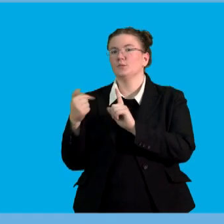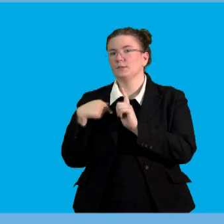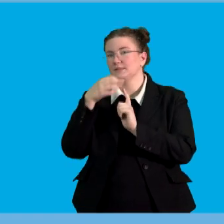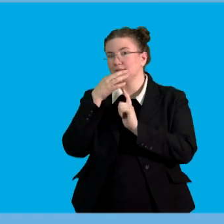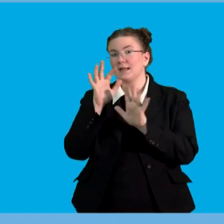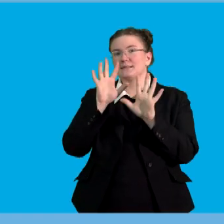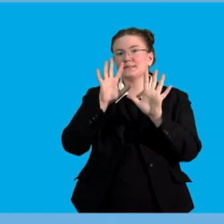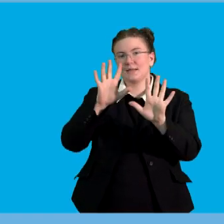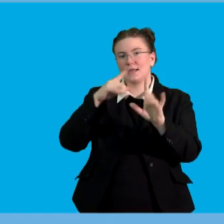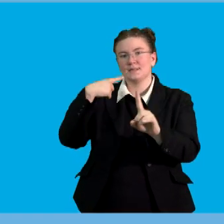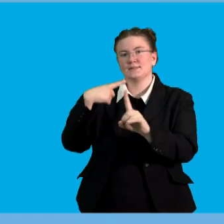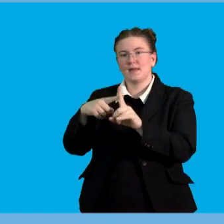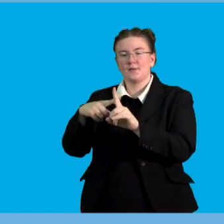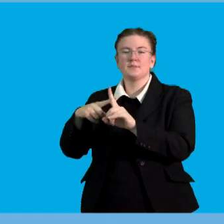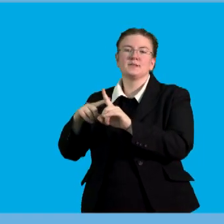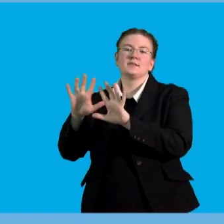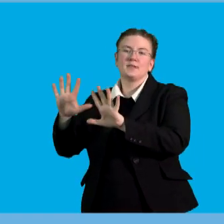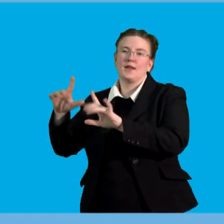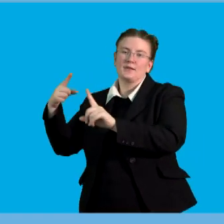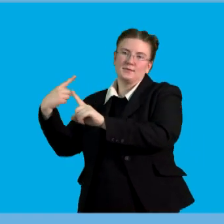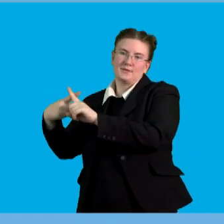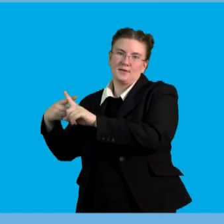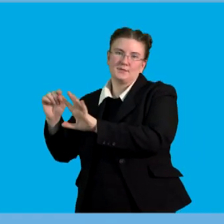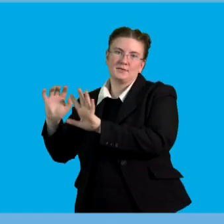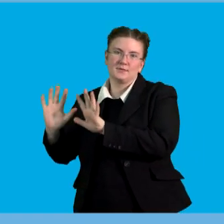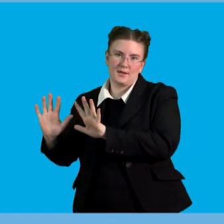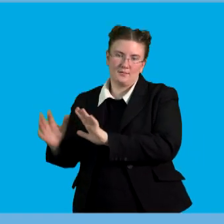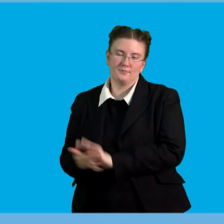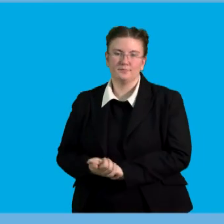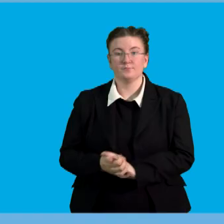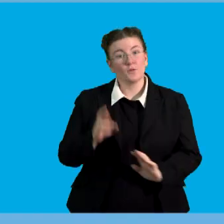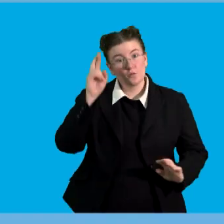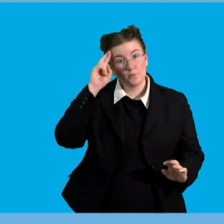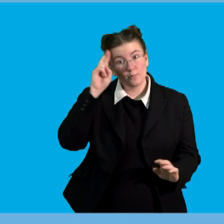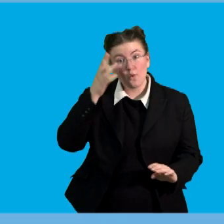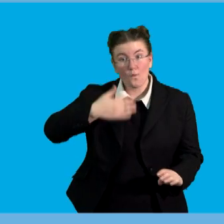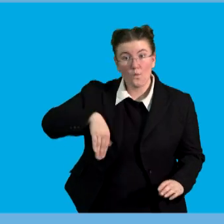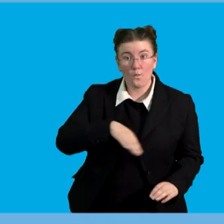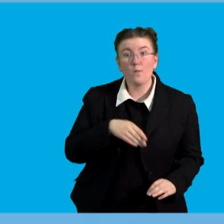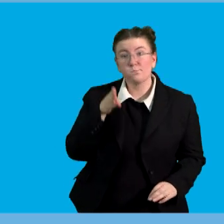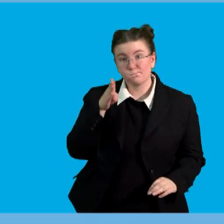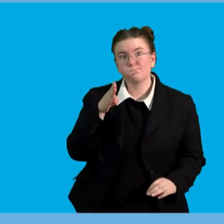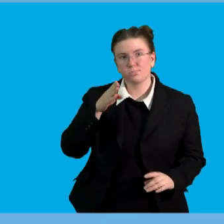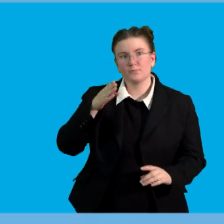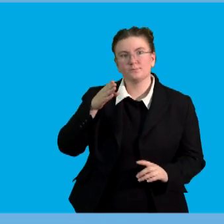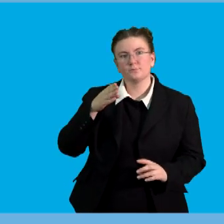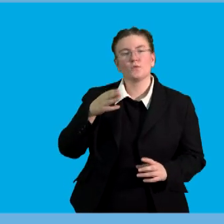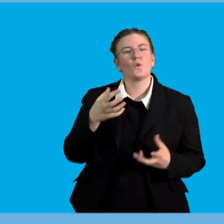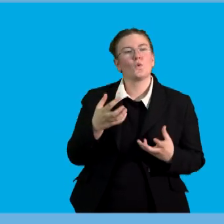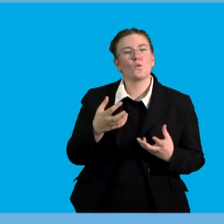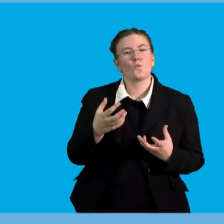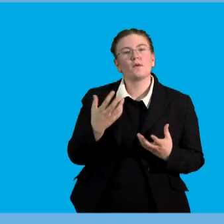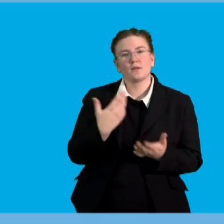say 10 multiplied by 10 and multiplied by 10. Remember that all of these are quantities. They can